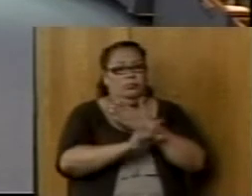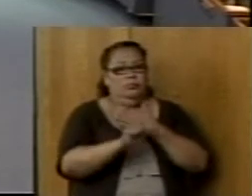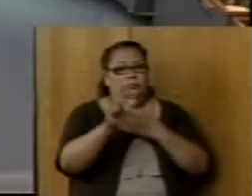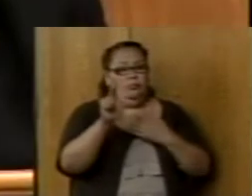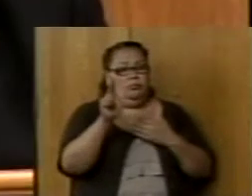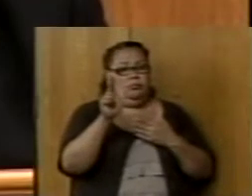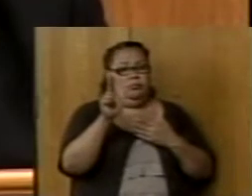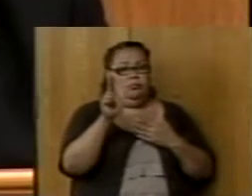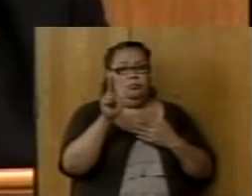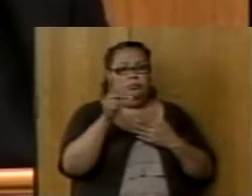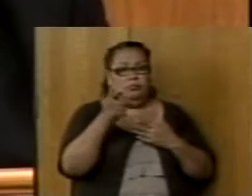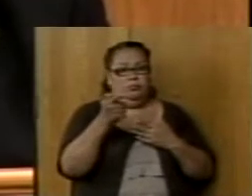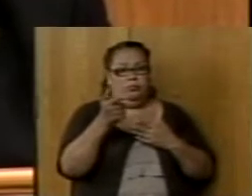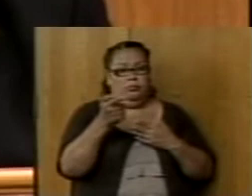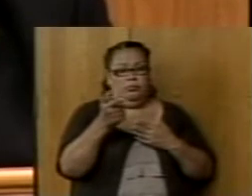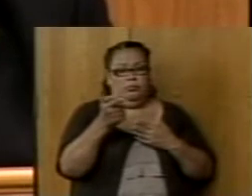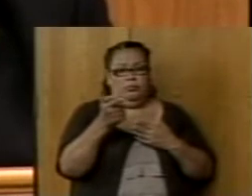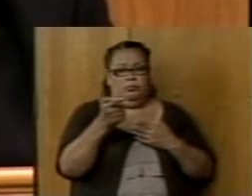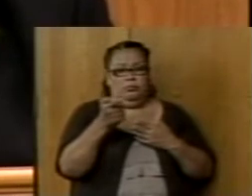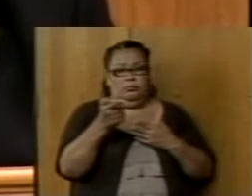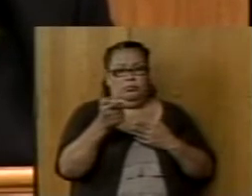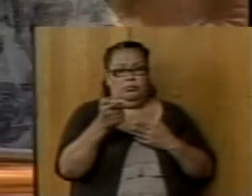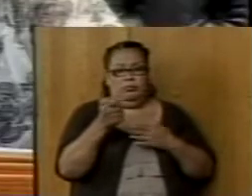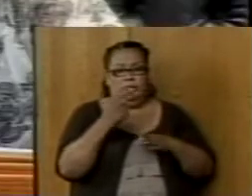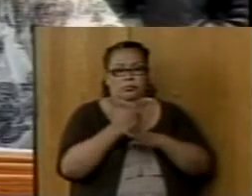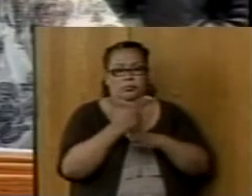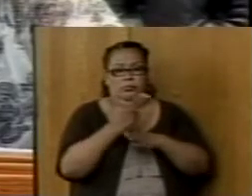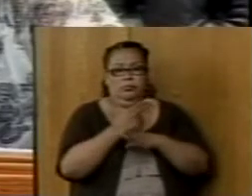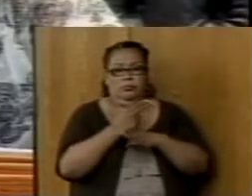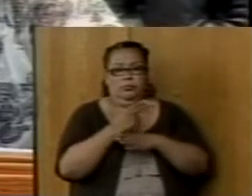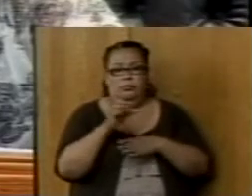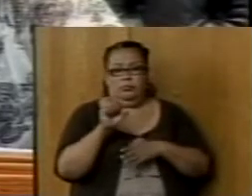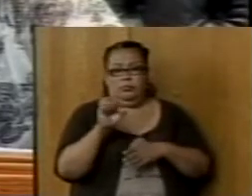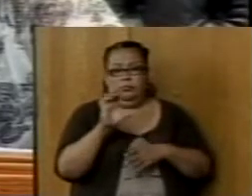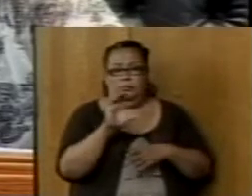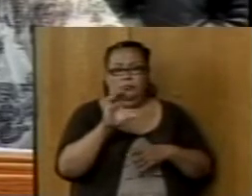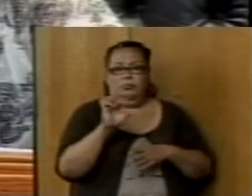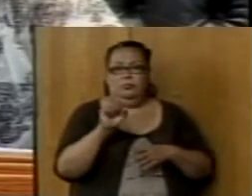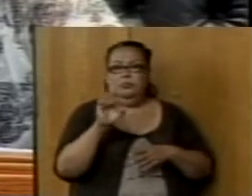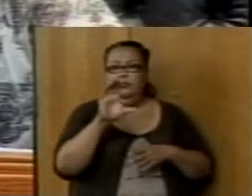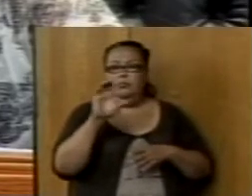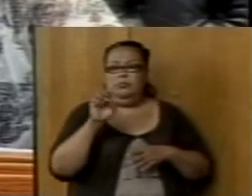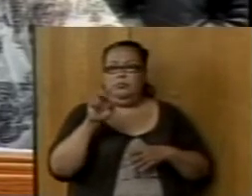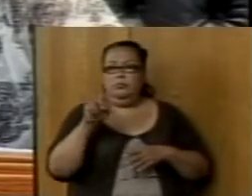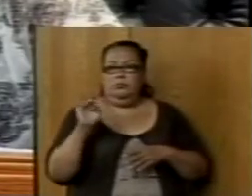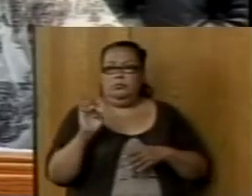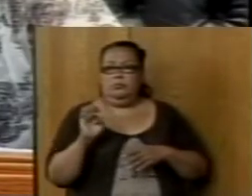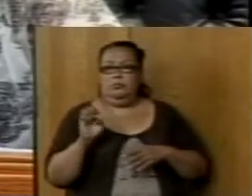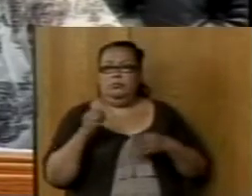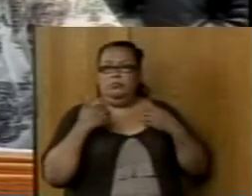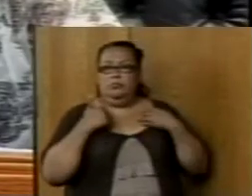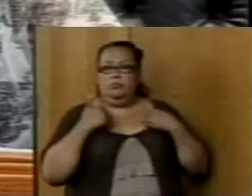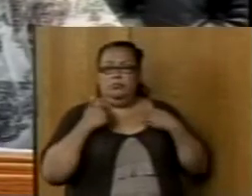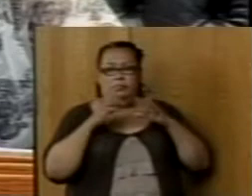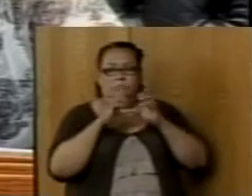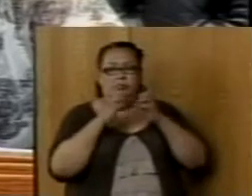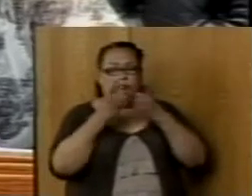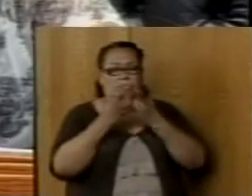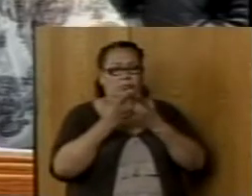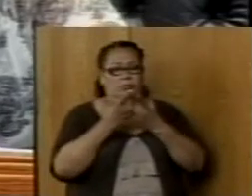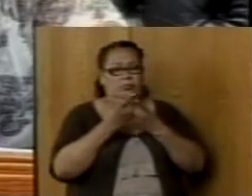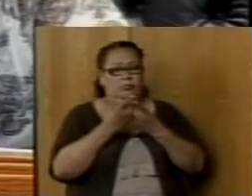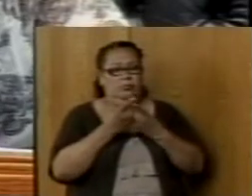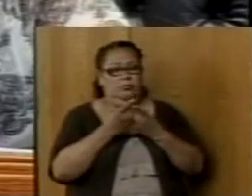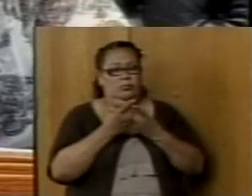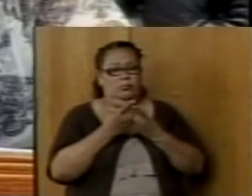And you're asking for what data in particular, Dr. Sweather? The usage of the C-Scope and where the needs are. I mean, you have them as a district,